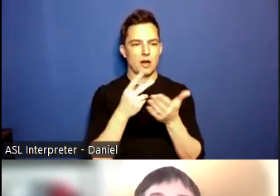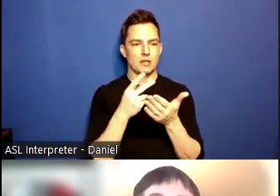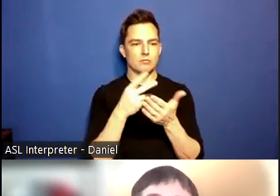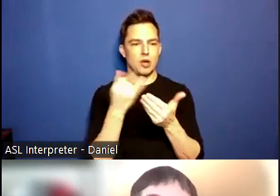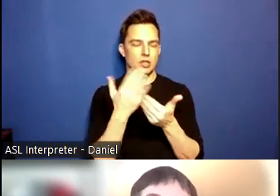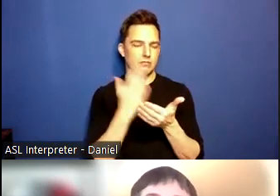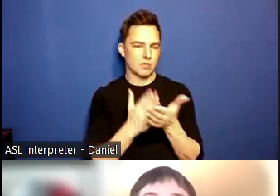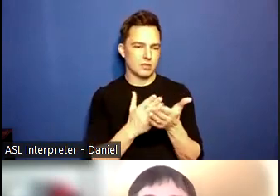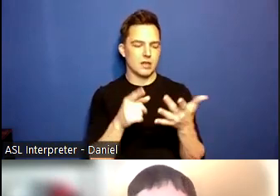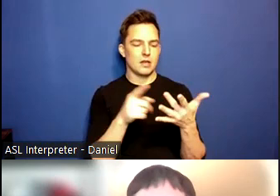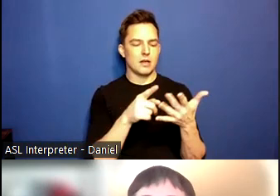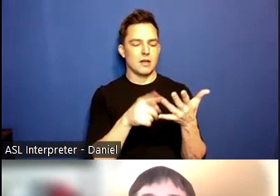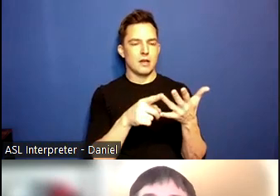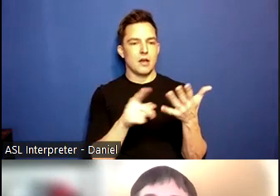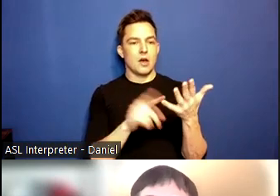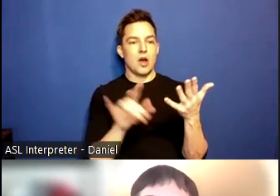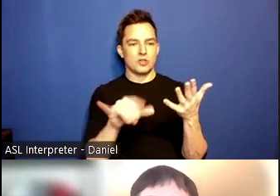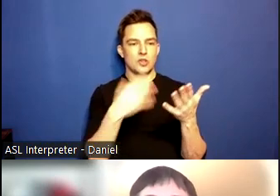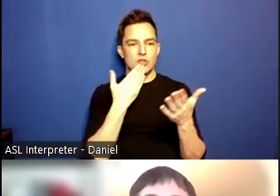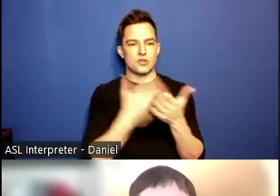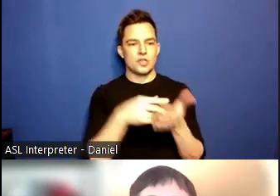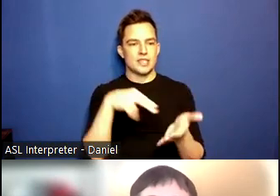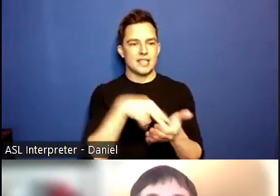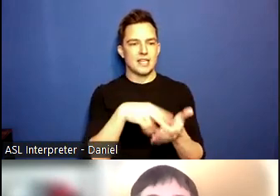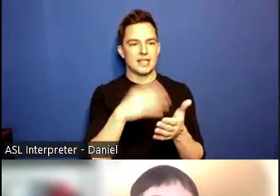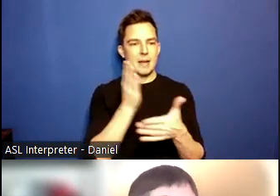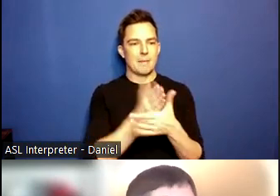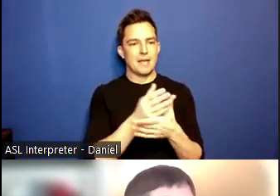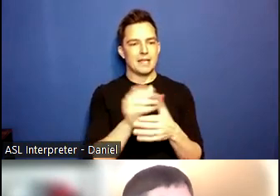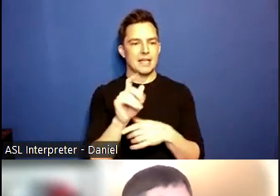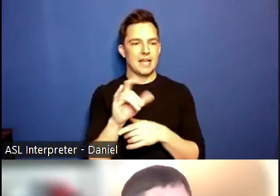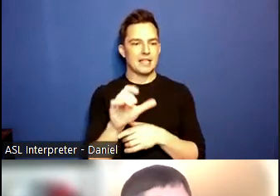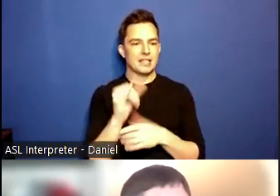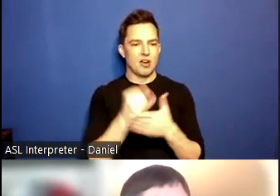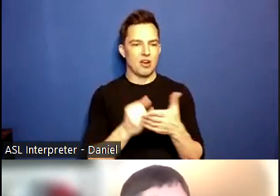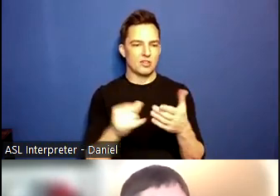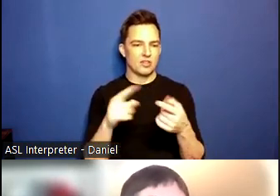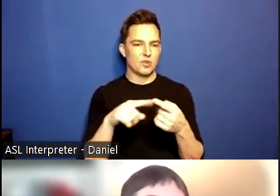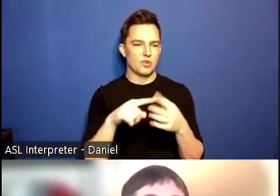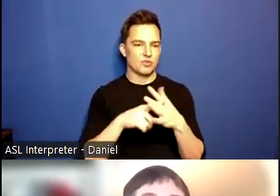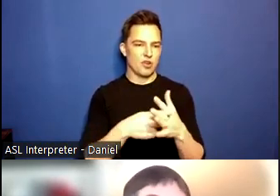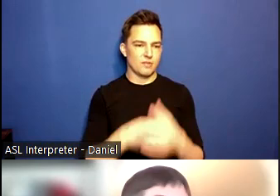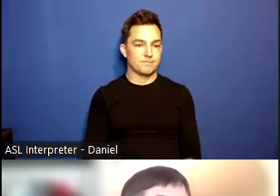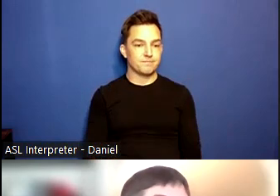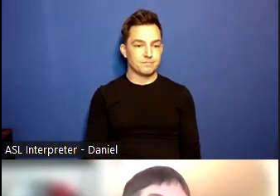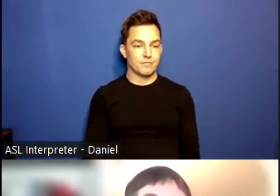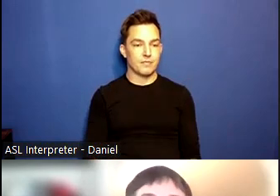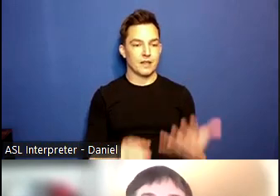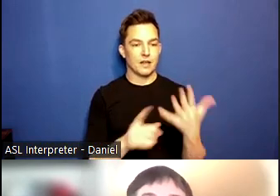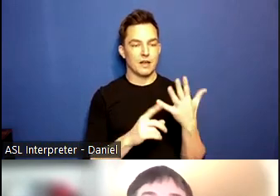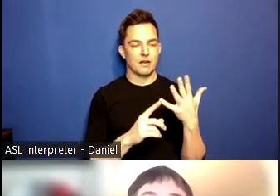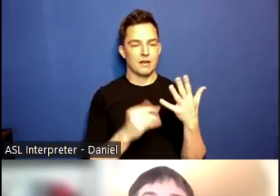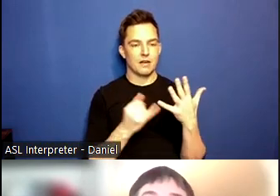And they need to be in good standing with Mid-Atlantic Arts at the time of application. In addition,